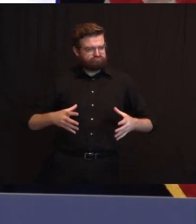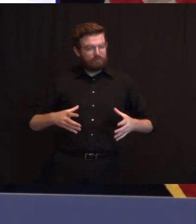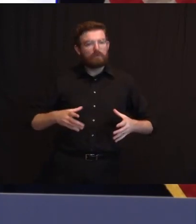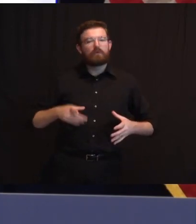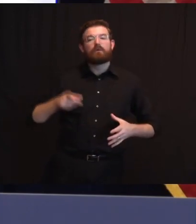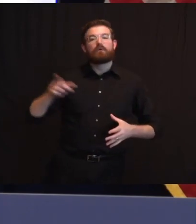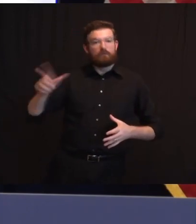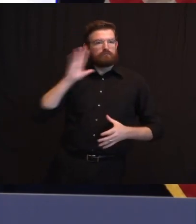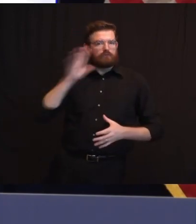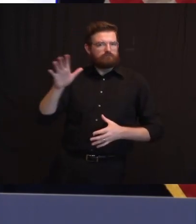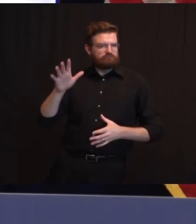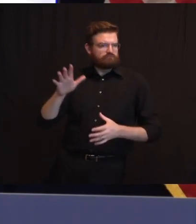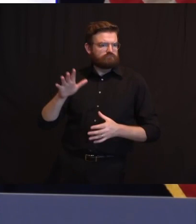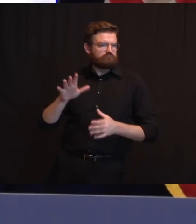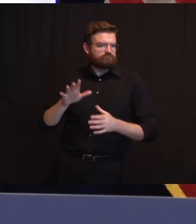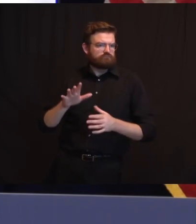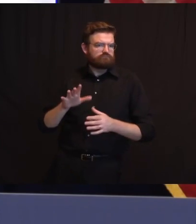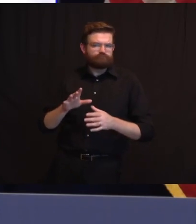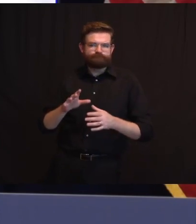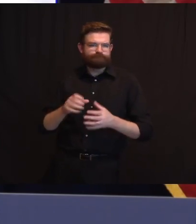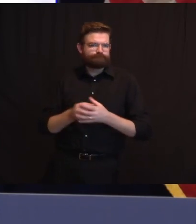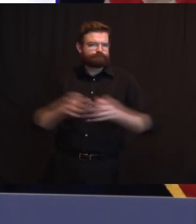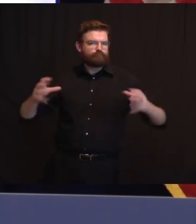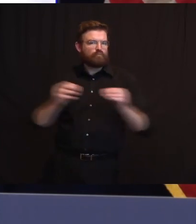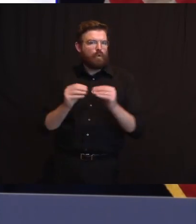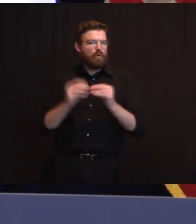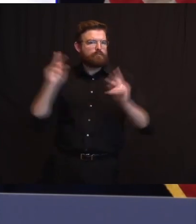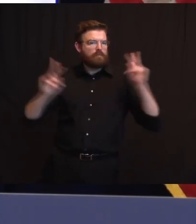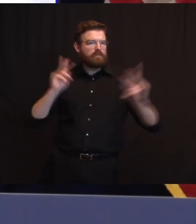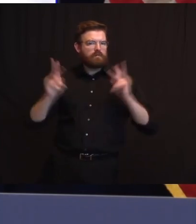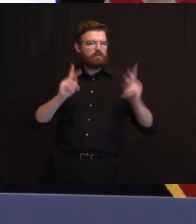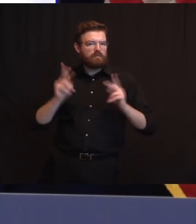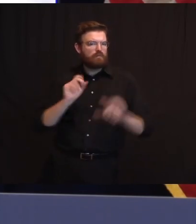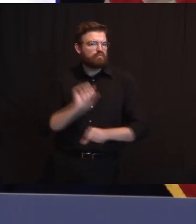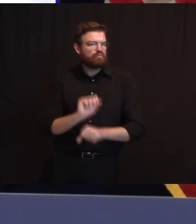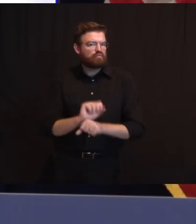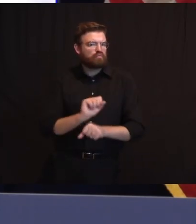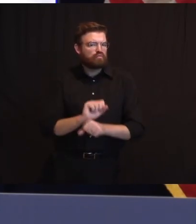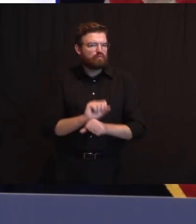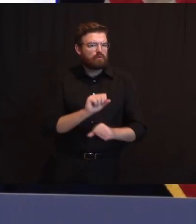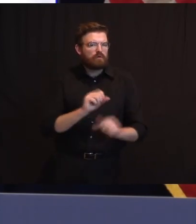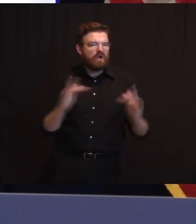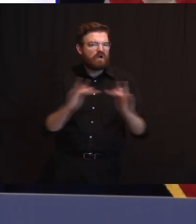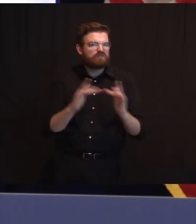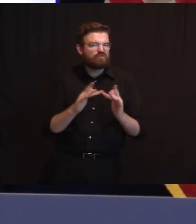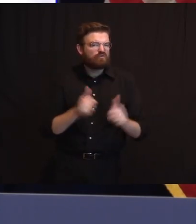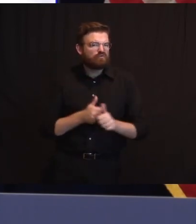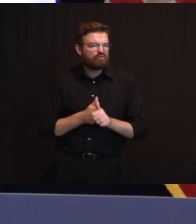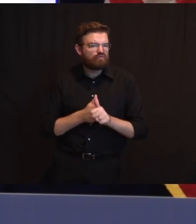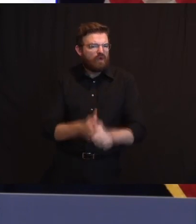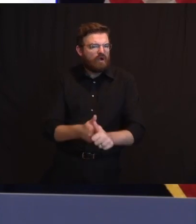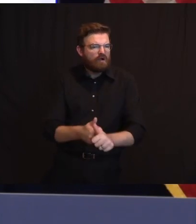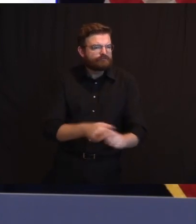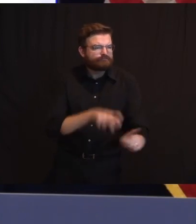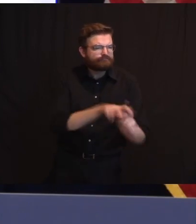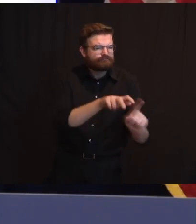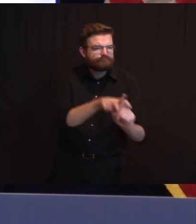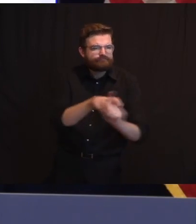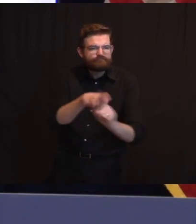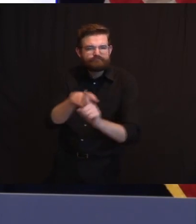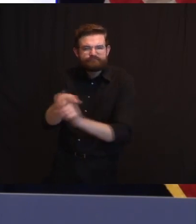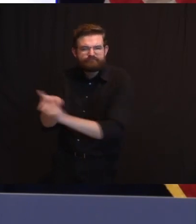health departments. BCG will recruit, employ, and manage contact tracers who can be deployed to carry out this